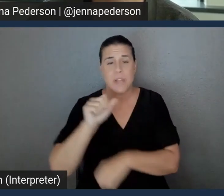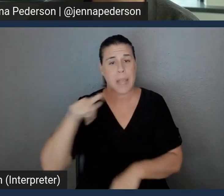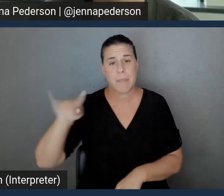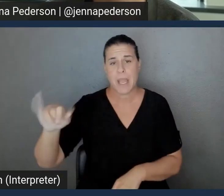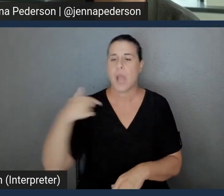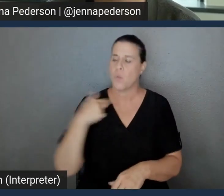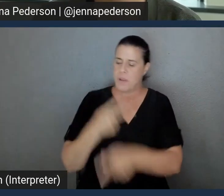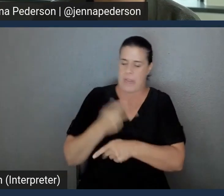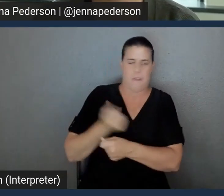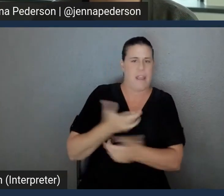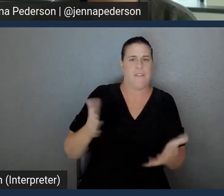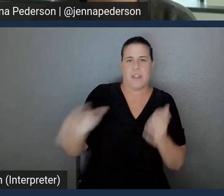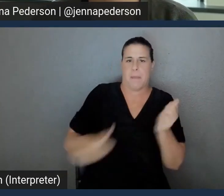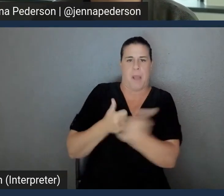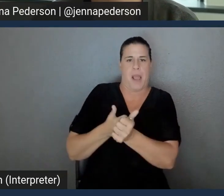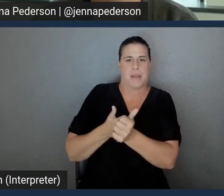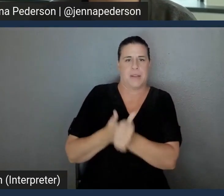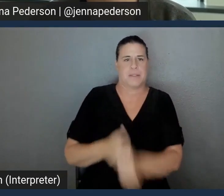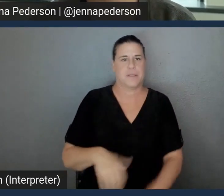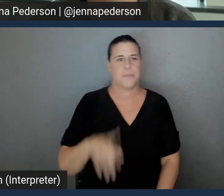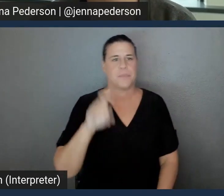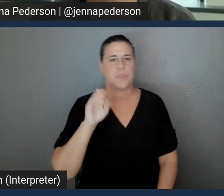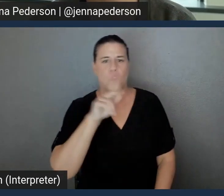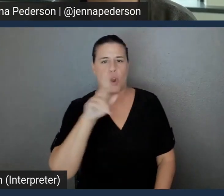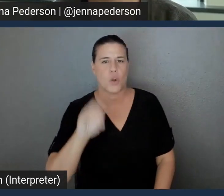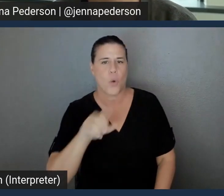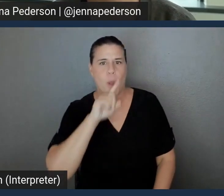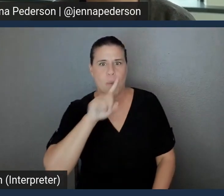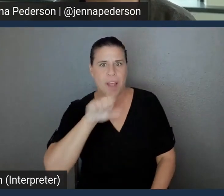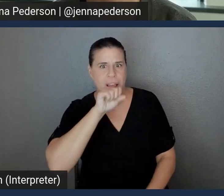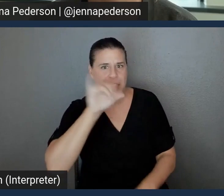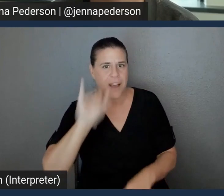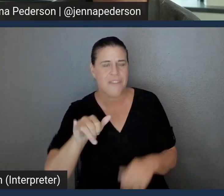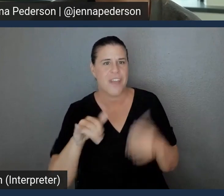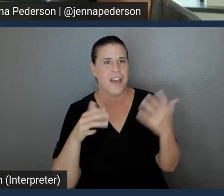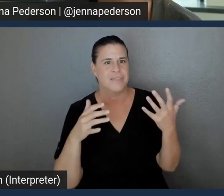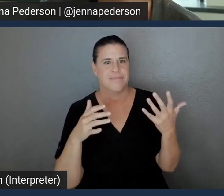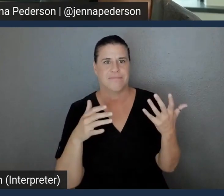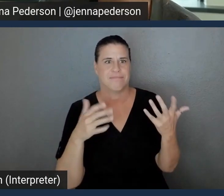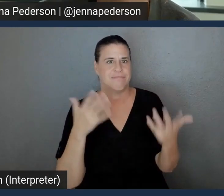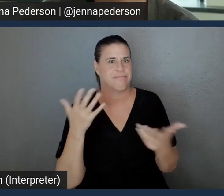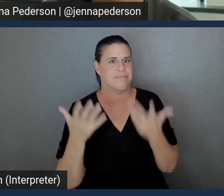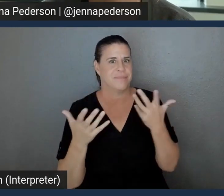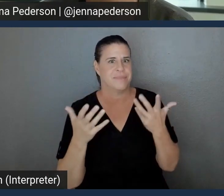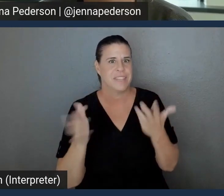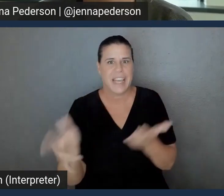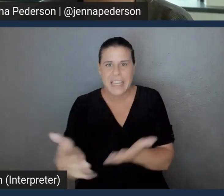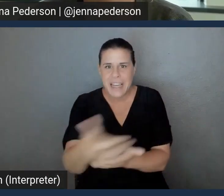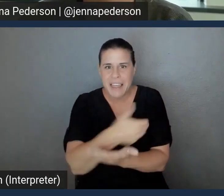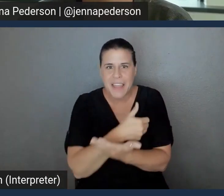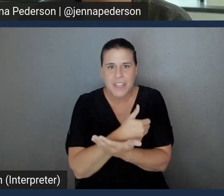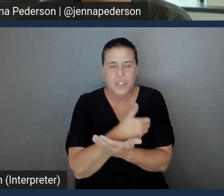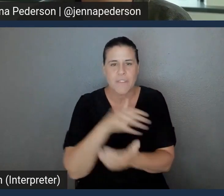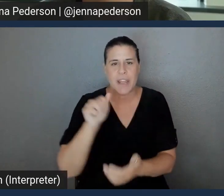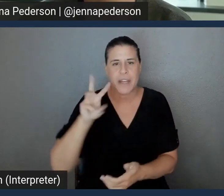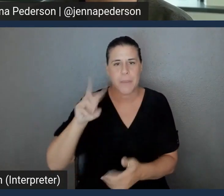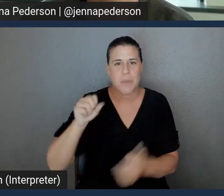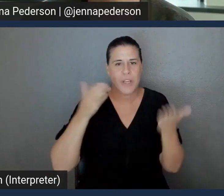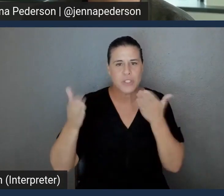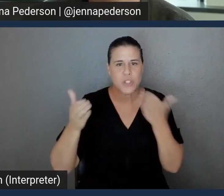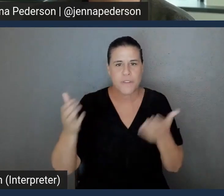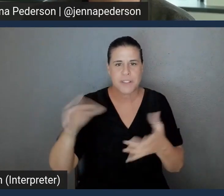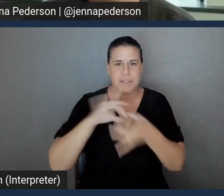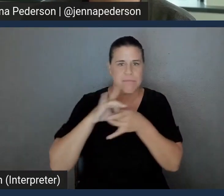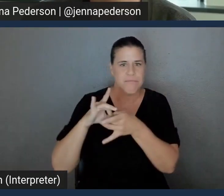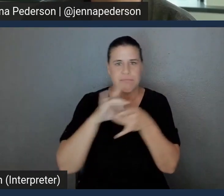answers. I love the pluginability of this, this collection of AWS services, and